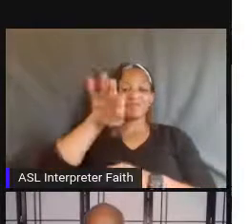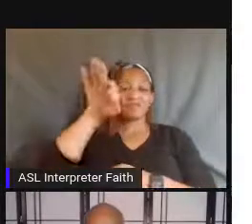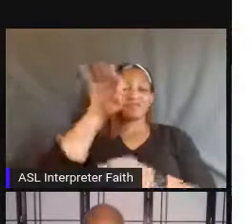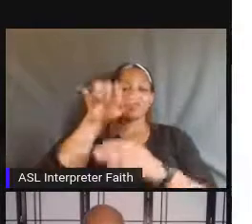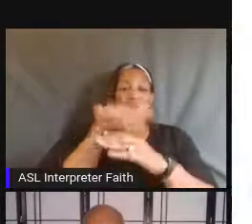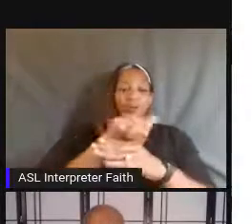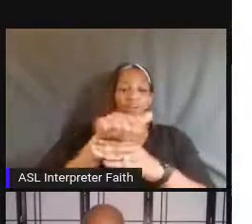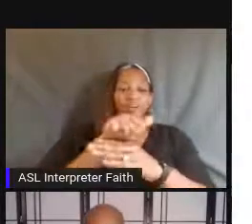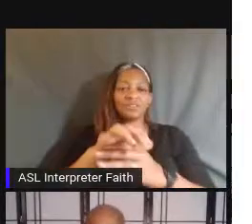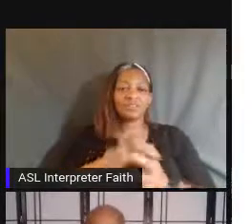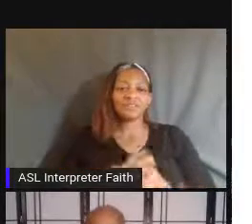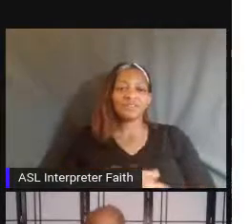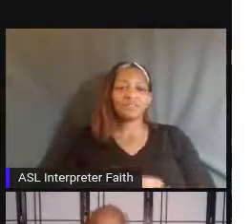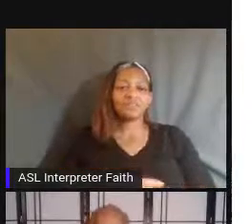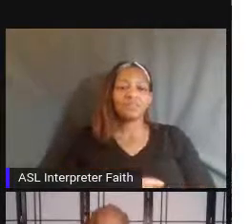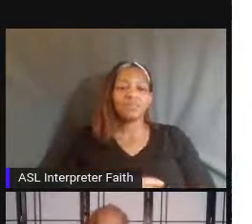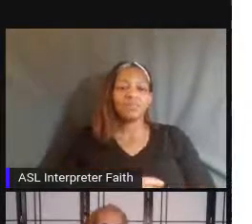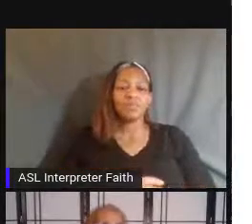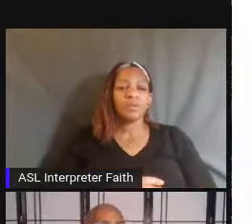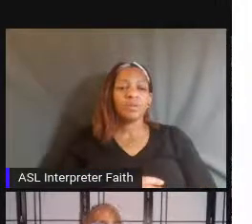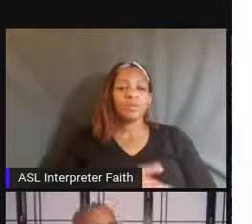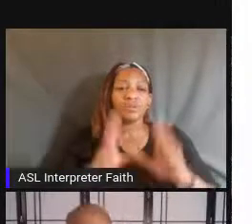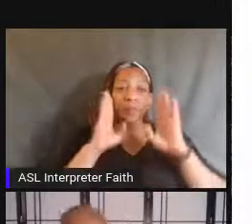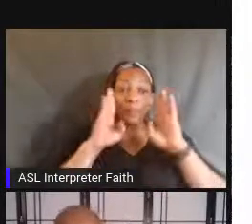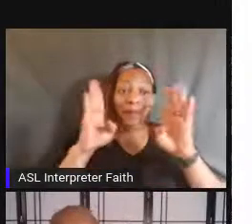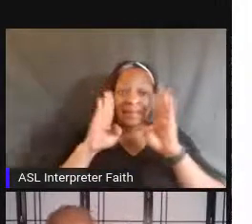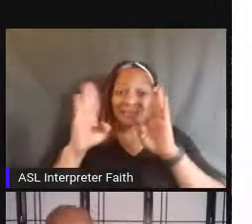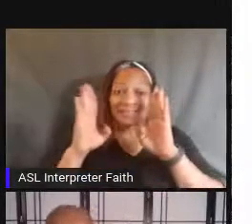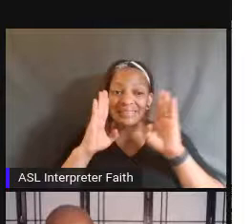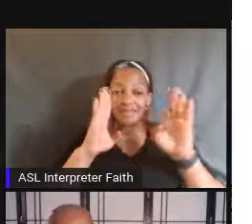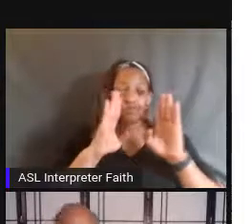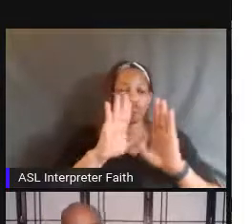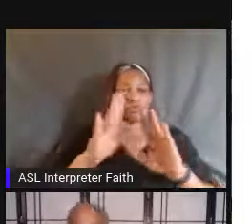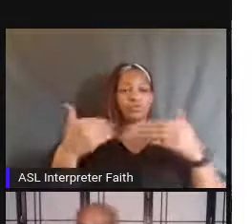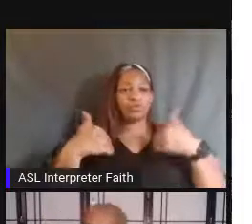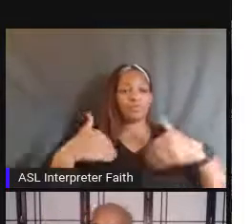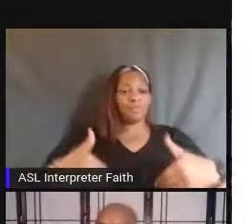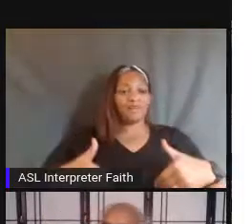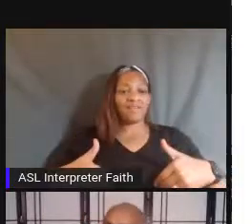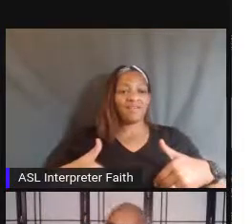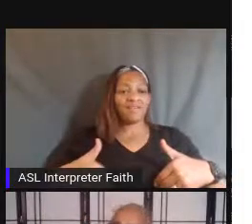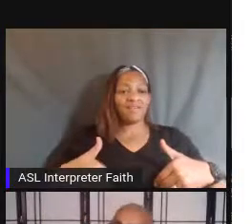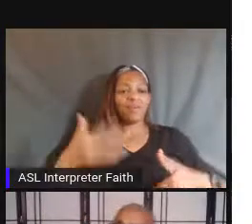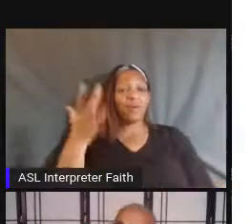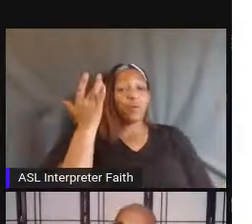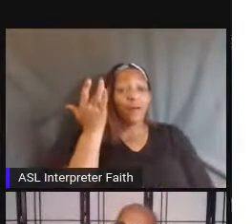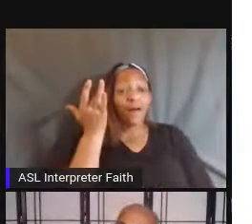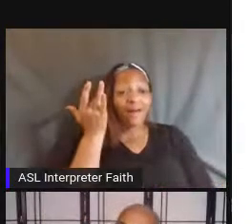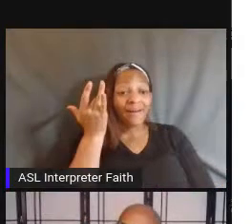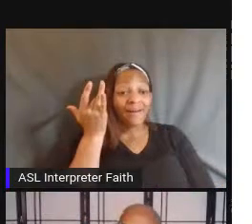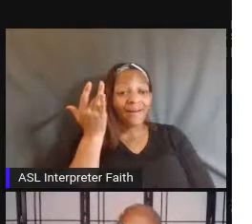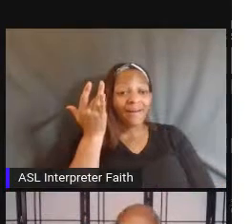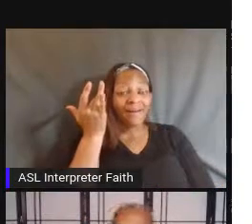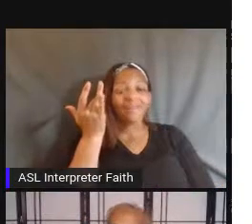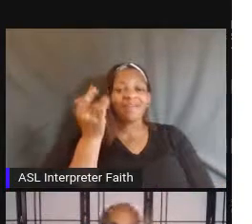So listen to your body. Why? because your body is intelligent.